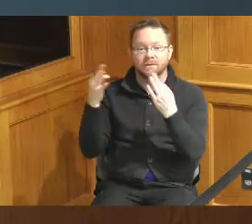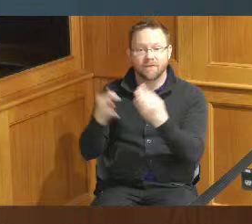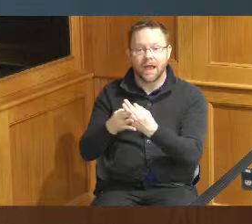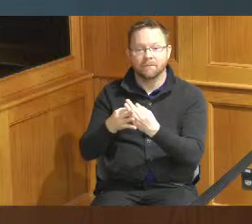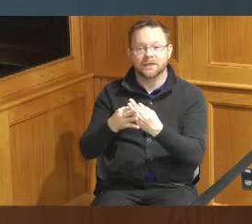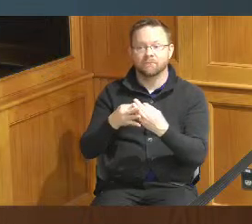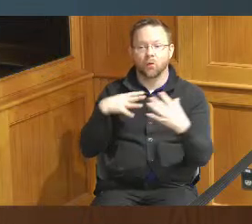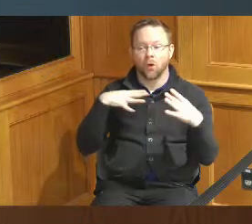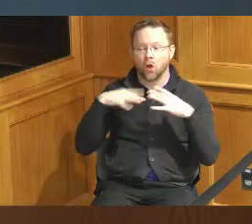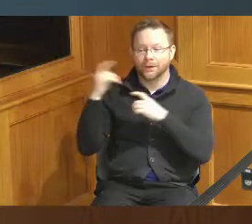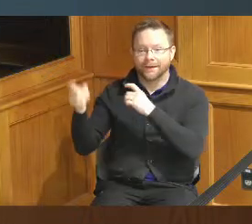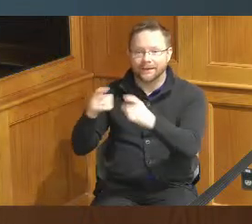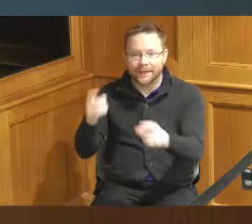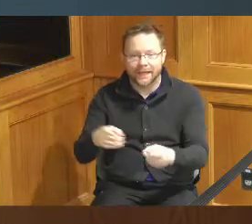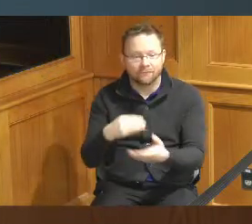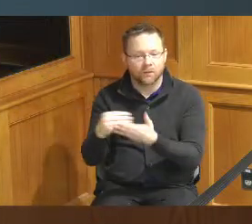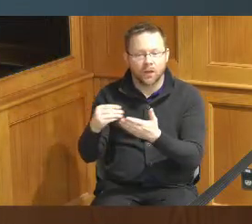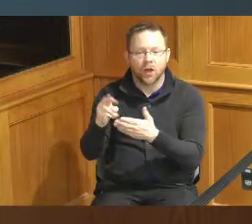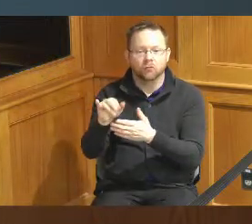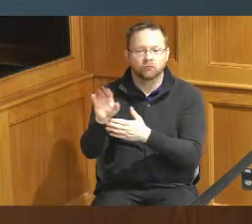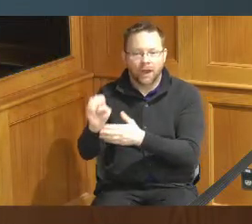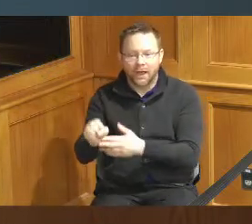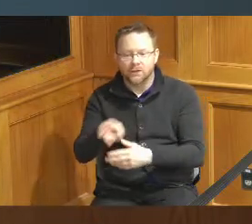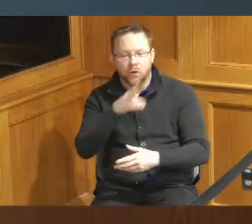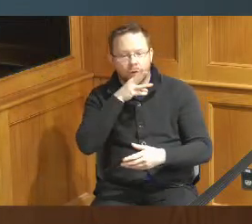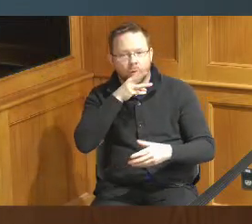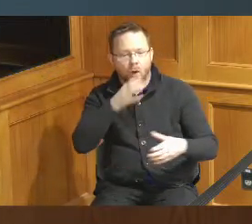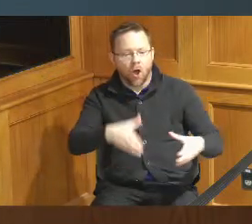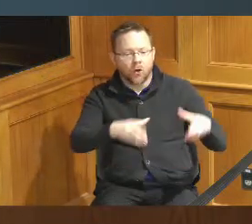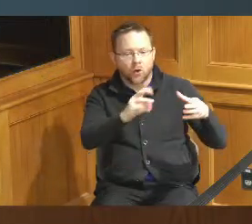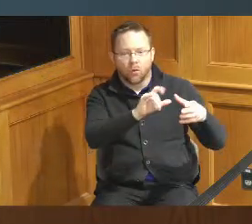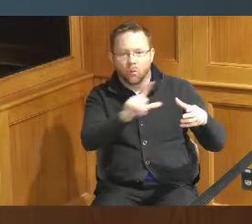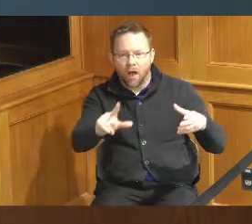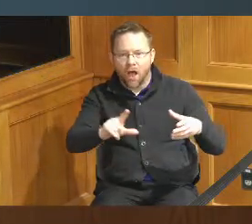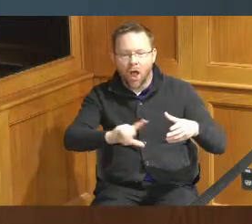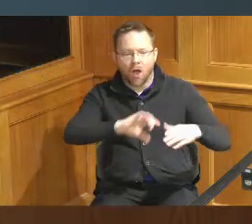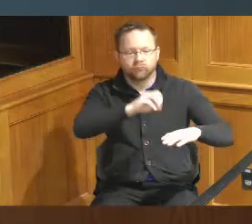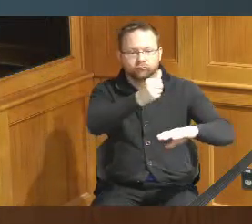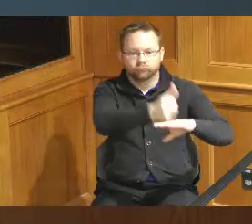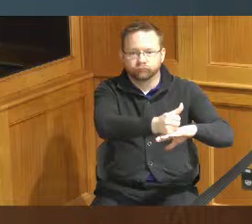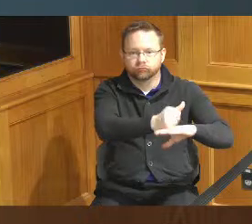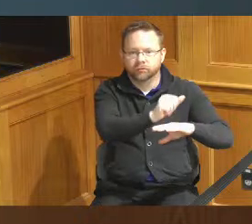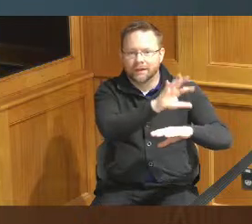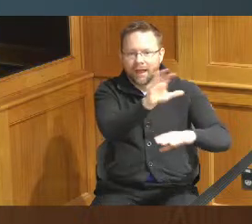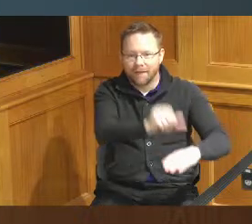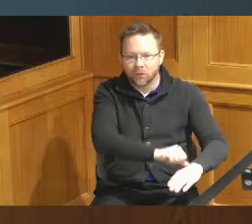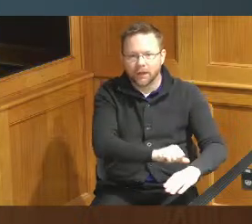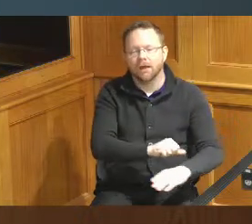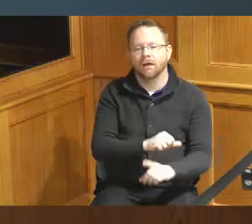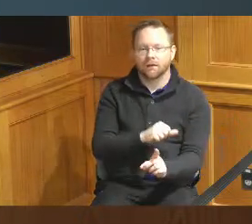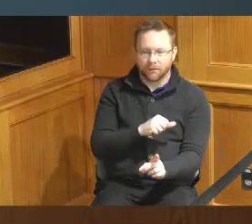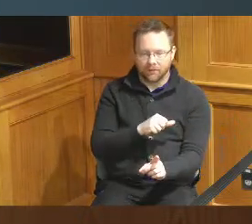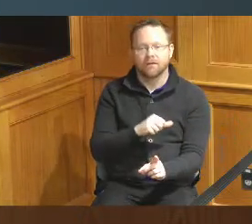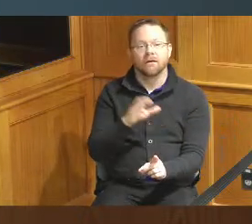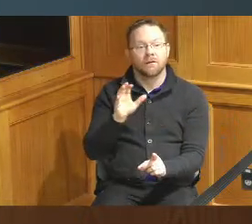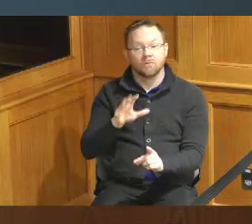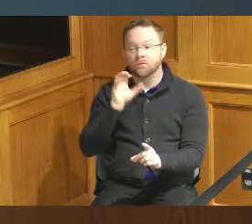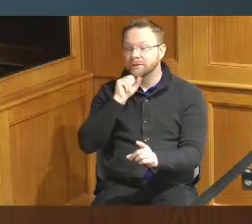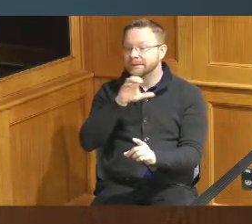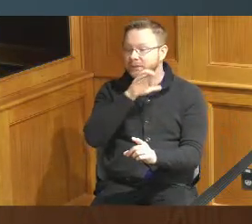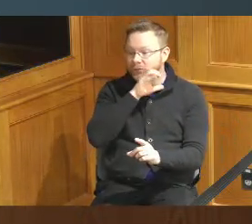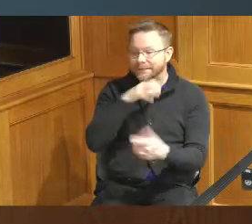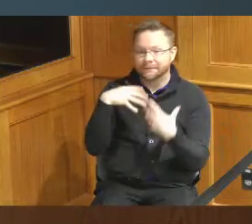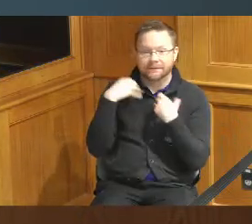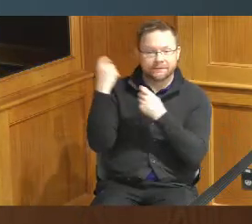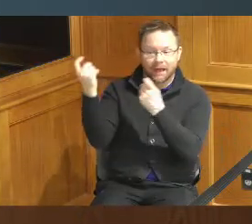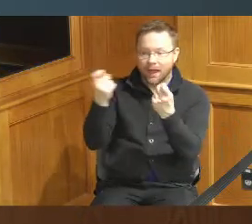buying rice and water wells in Africa, visiting the elderly, hosting a health fair, passing out school